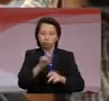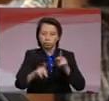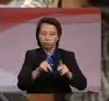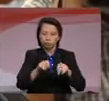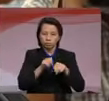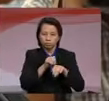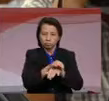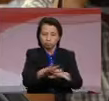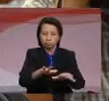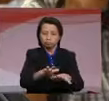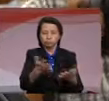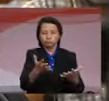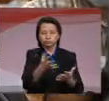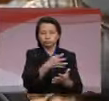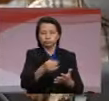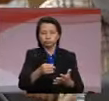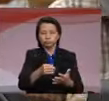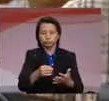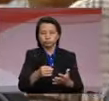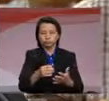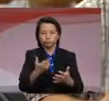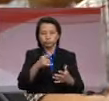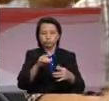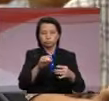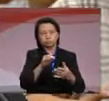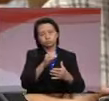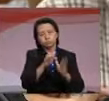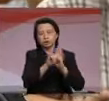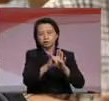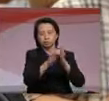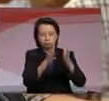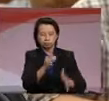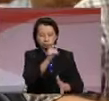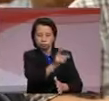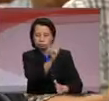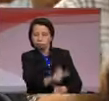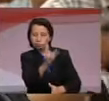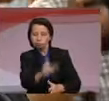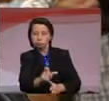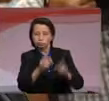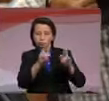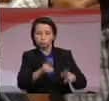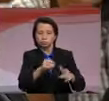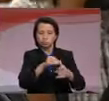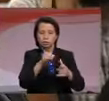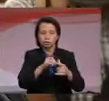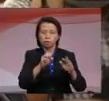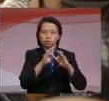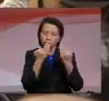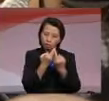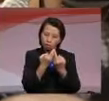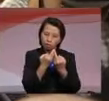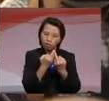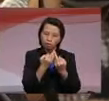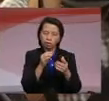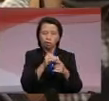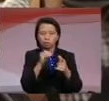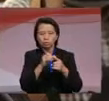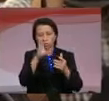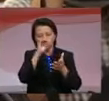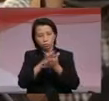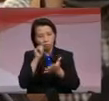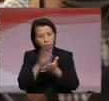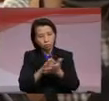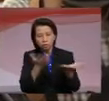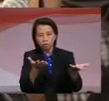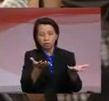infected, and the breakdown of their identity, they are the residents or staff or family members of the residents. And the